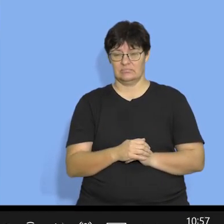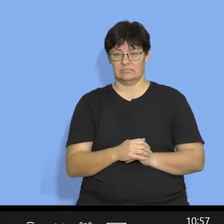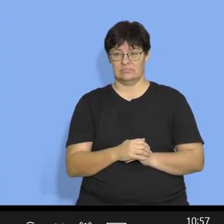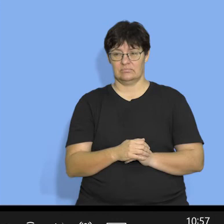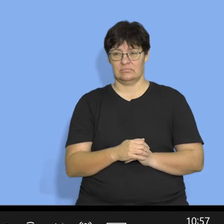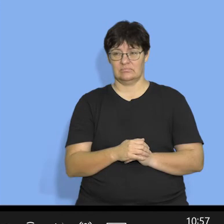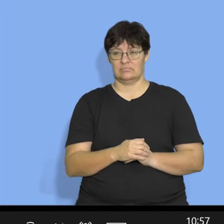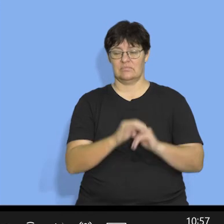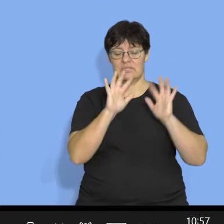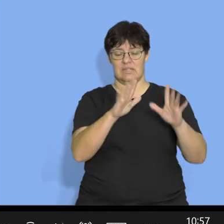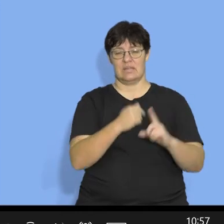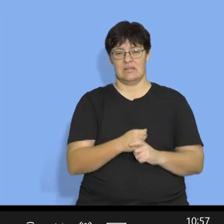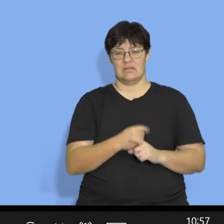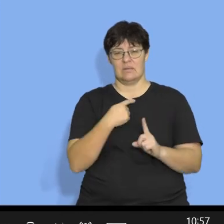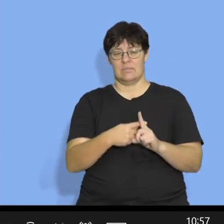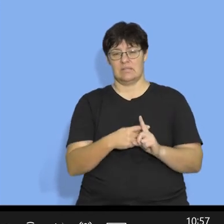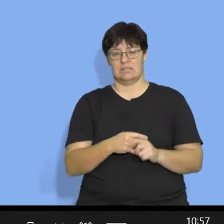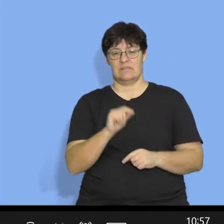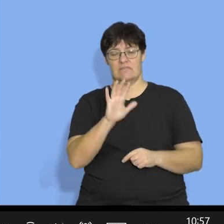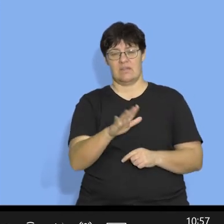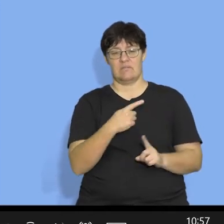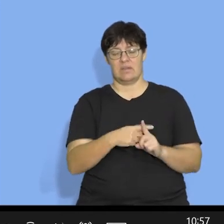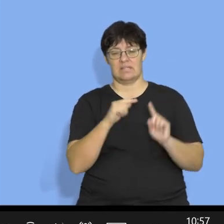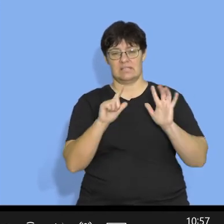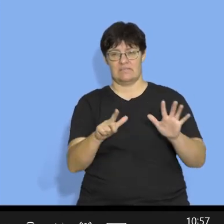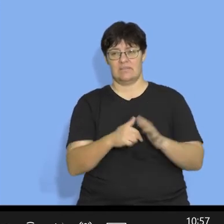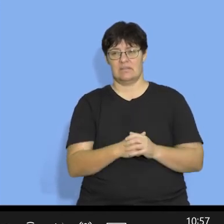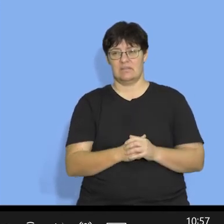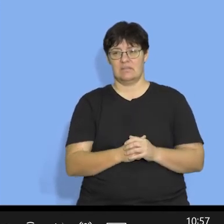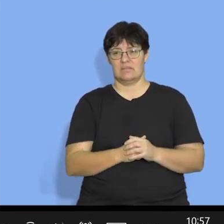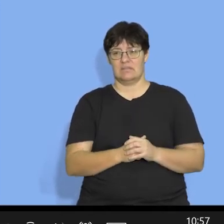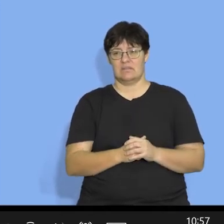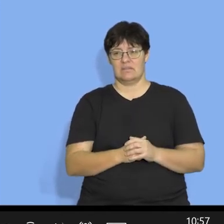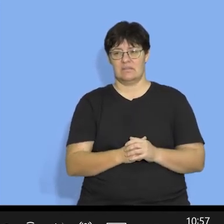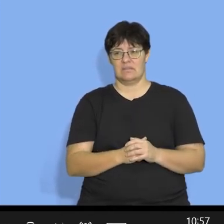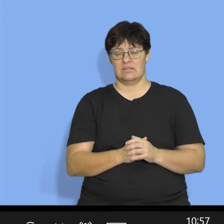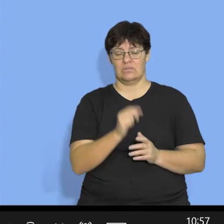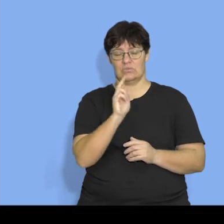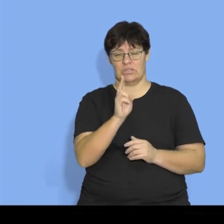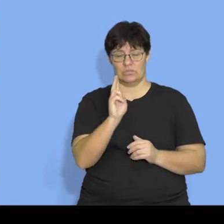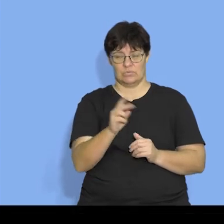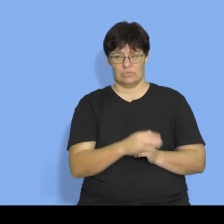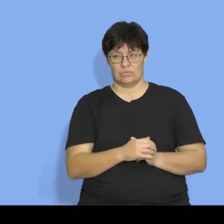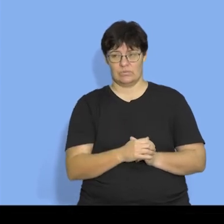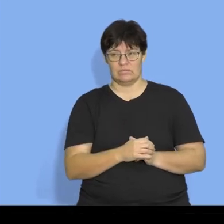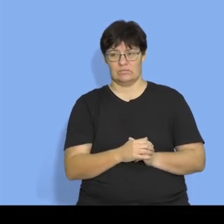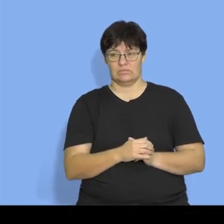together. 10 plus 5 plus 2, 7, 22.